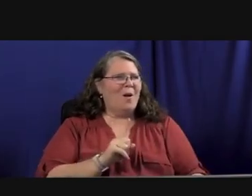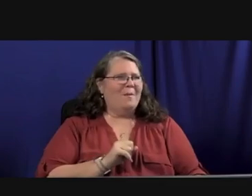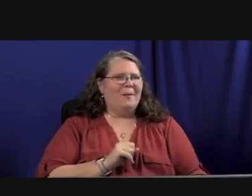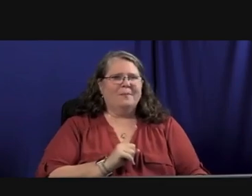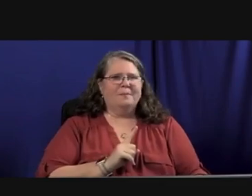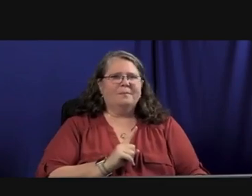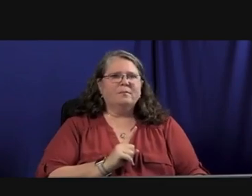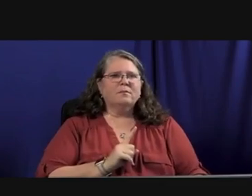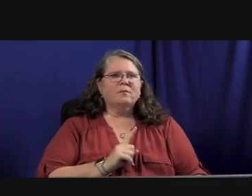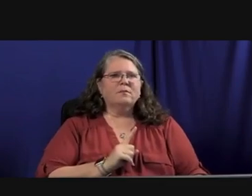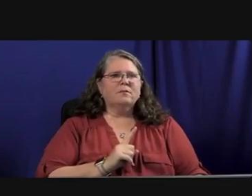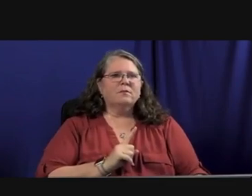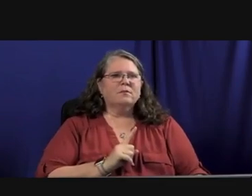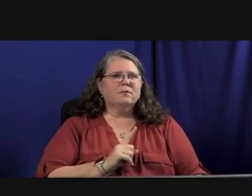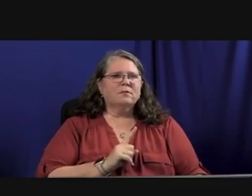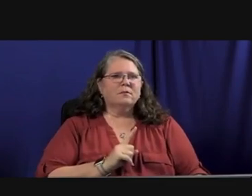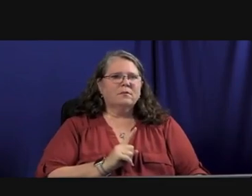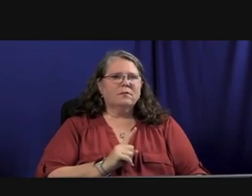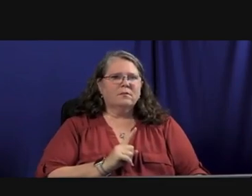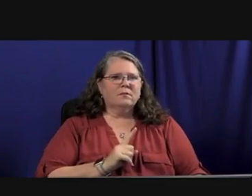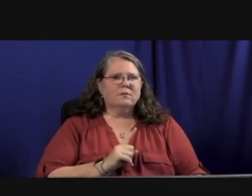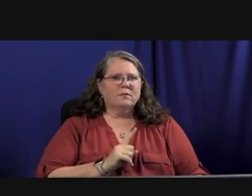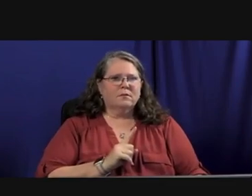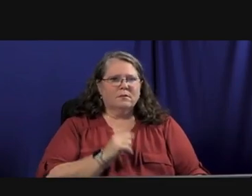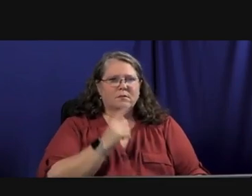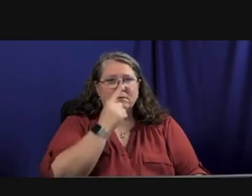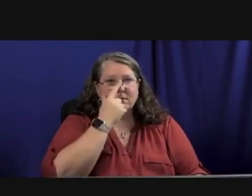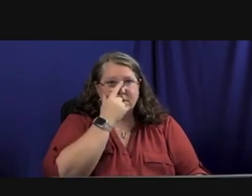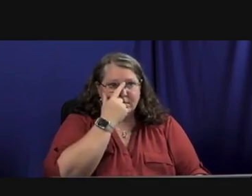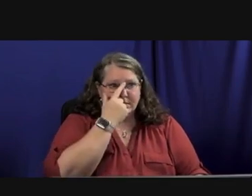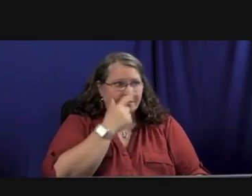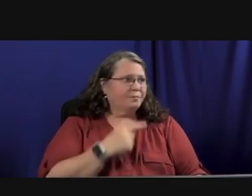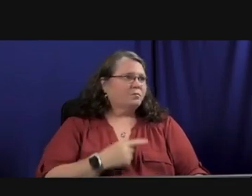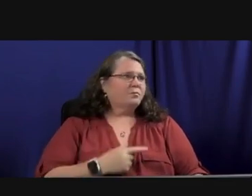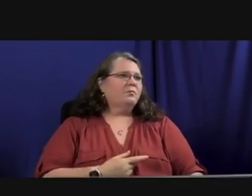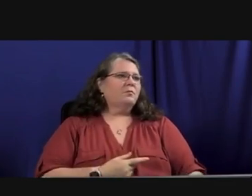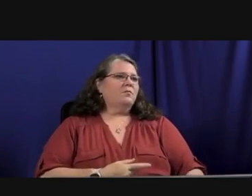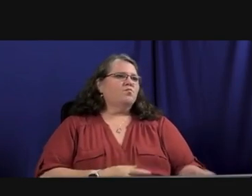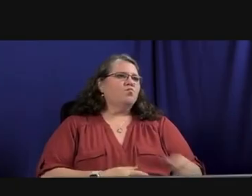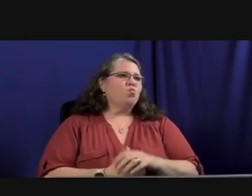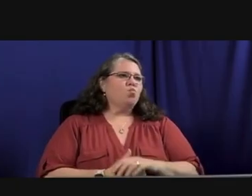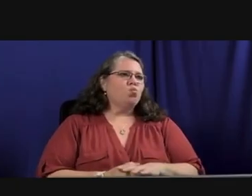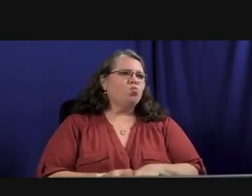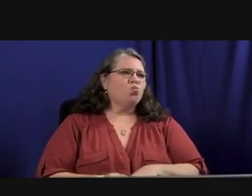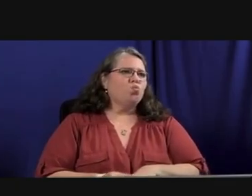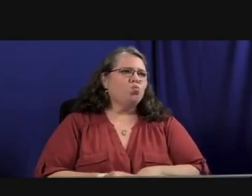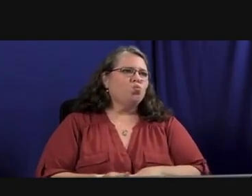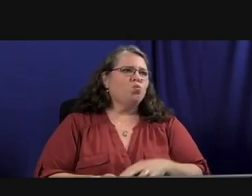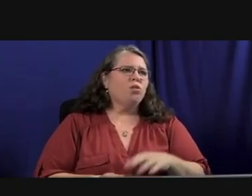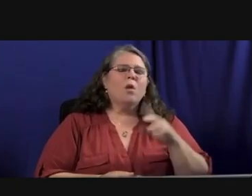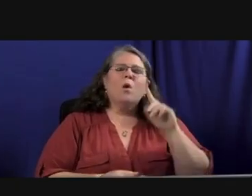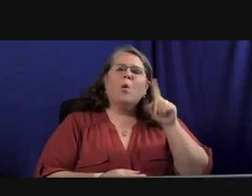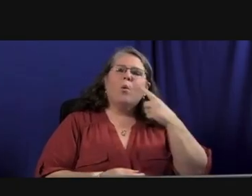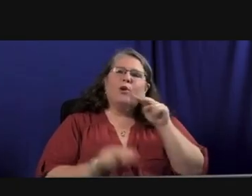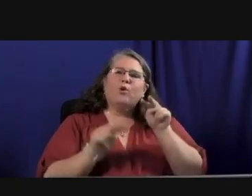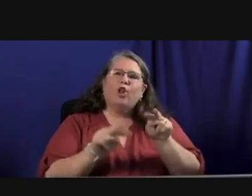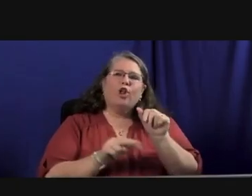My notes are pushed to the side here. Just give me 1 minute to pull them up.